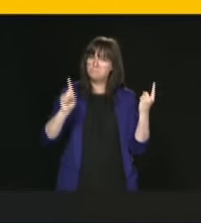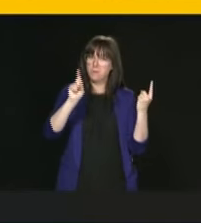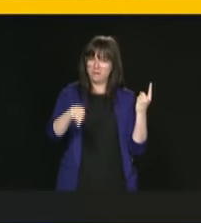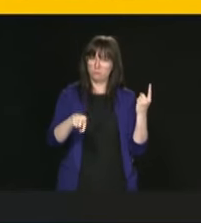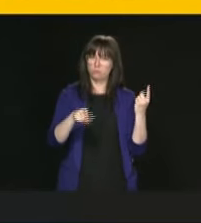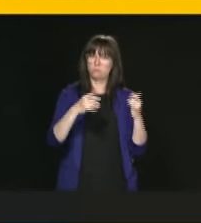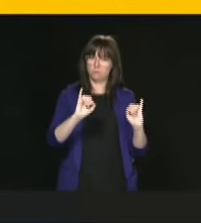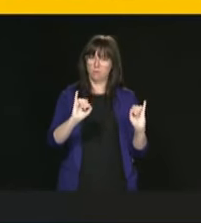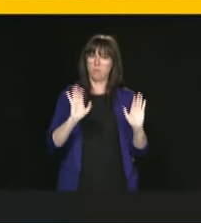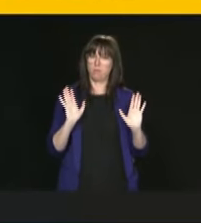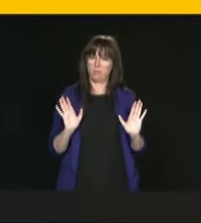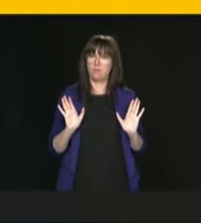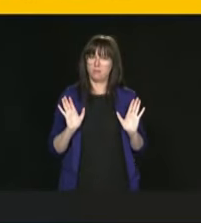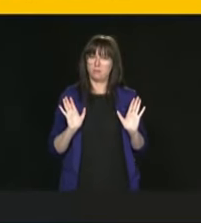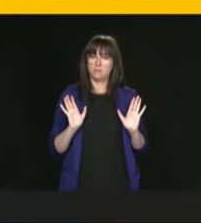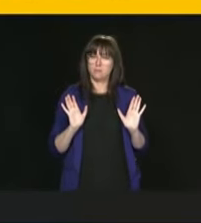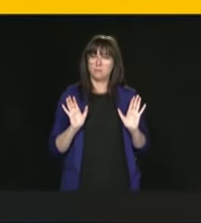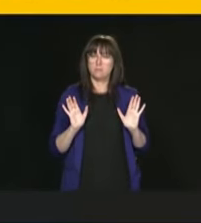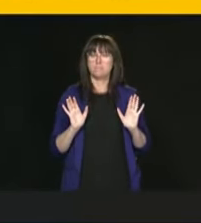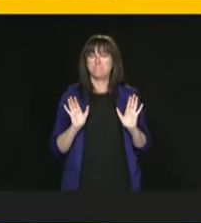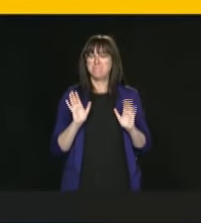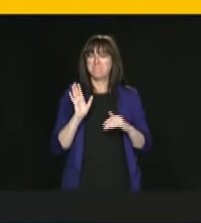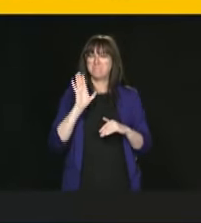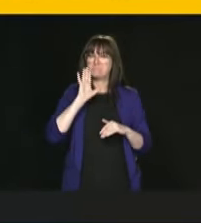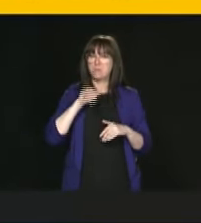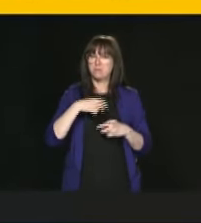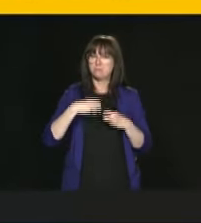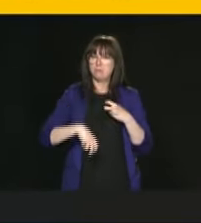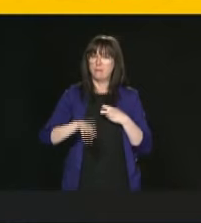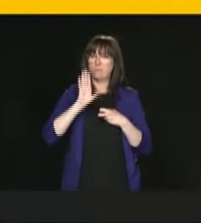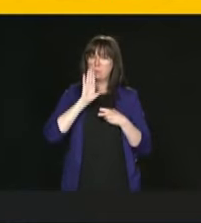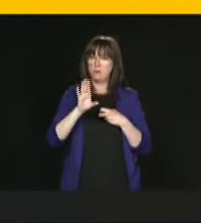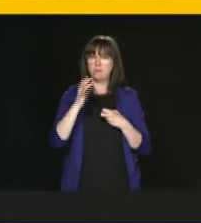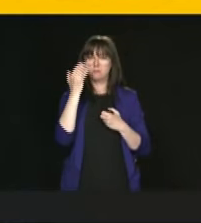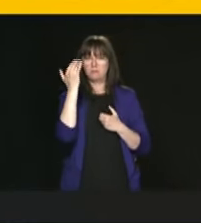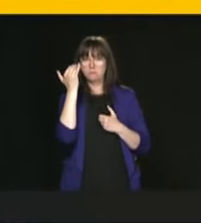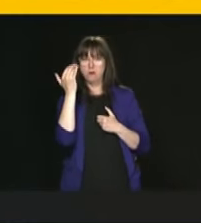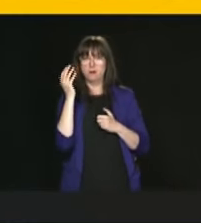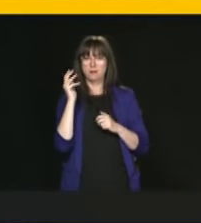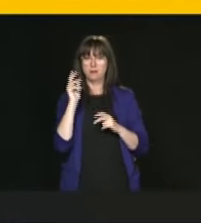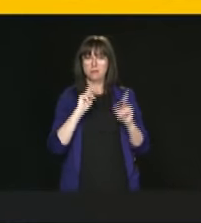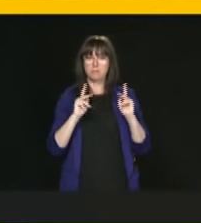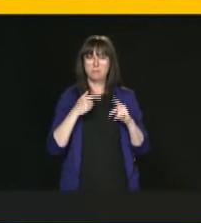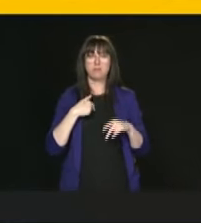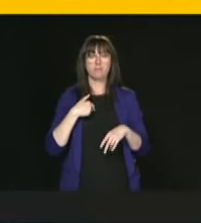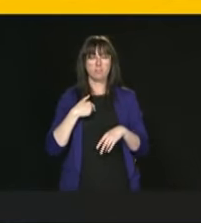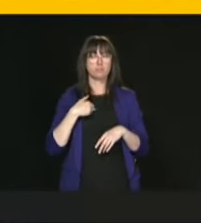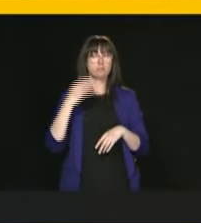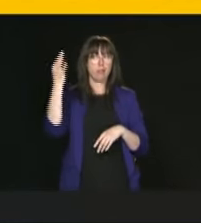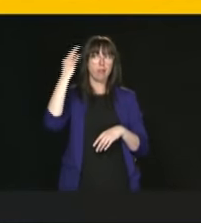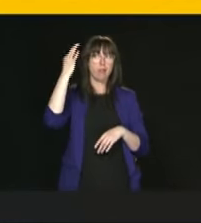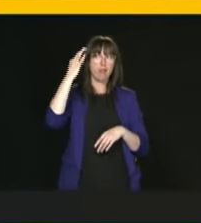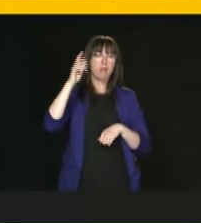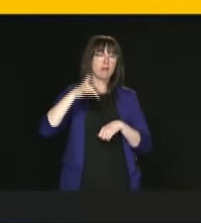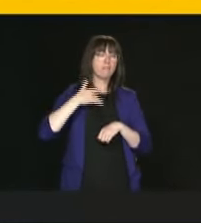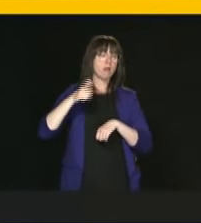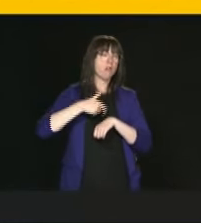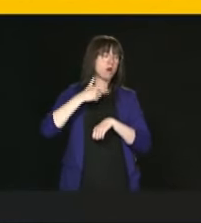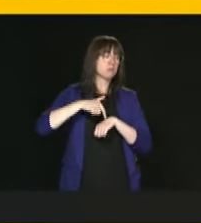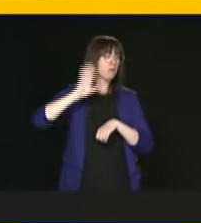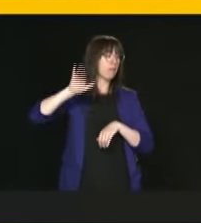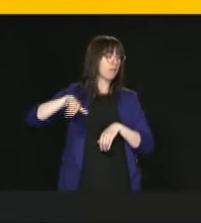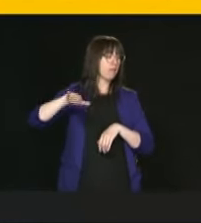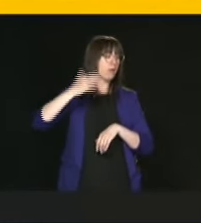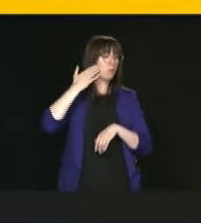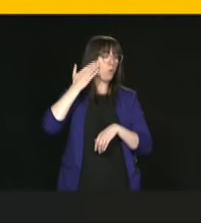going to be difficult, I think, because people have heard these messages for a very long time, but we still got to sort of ensure